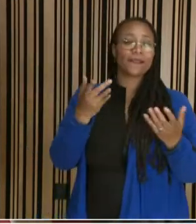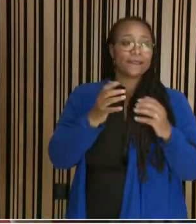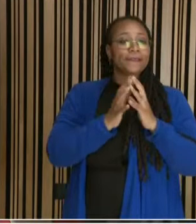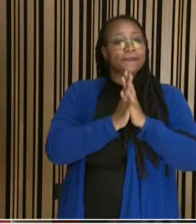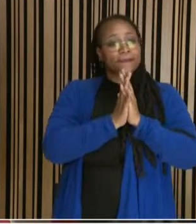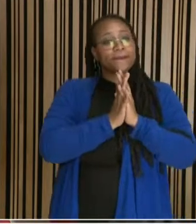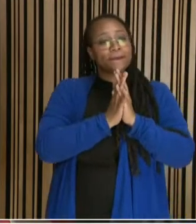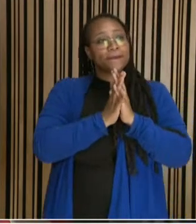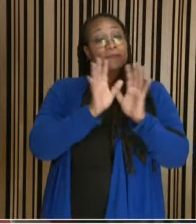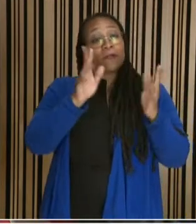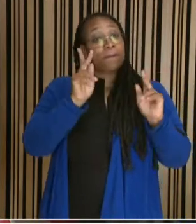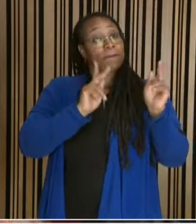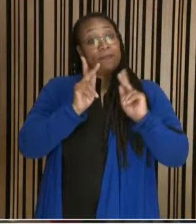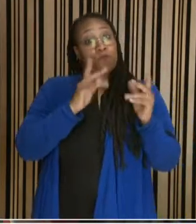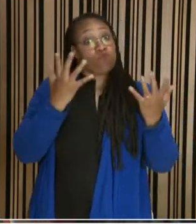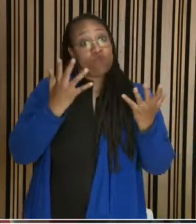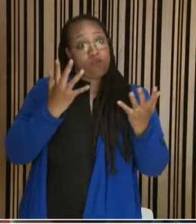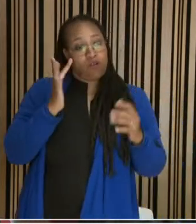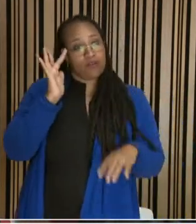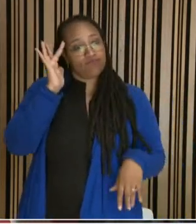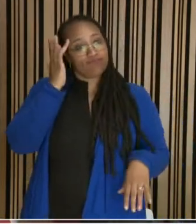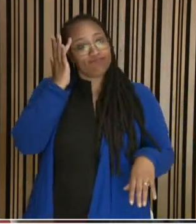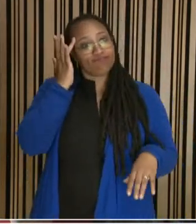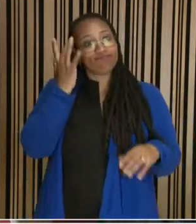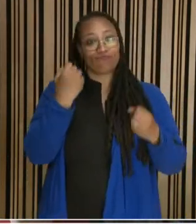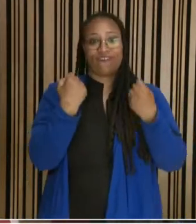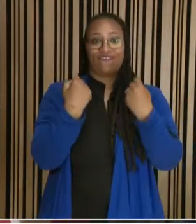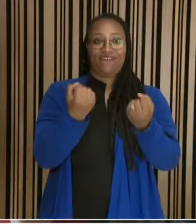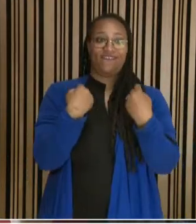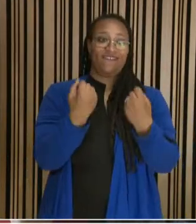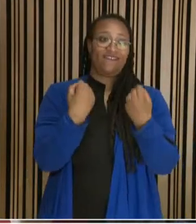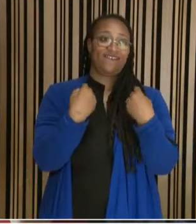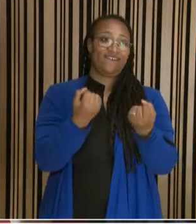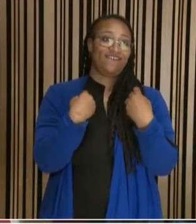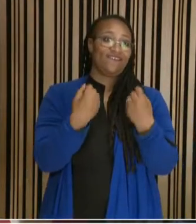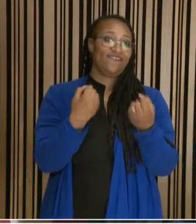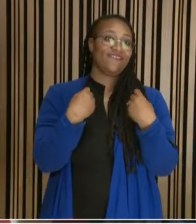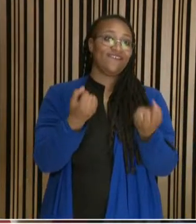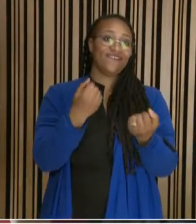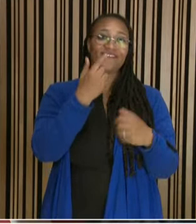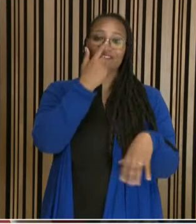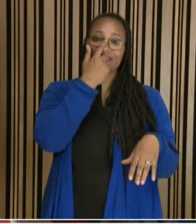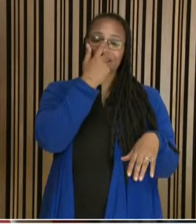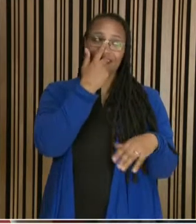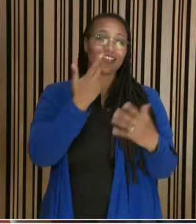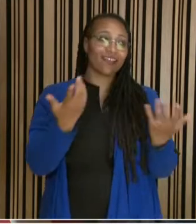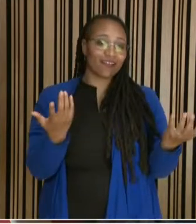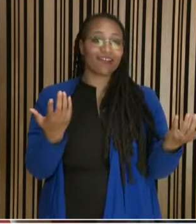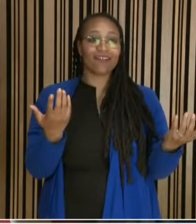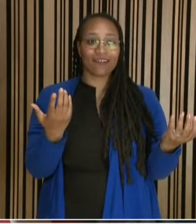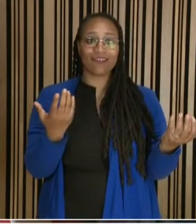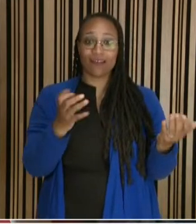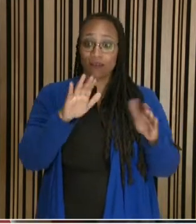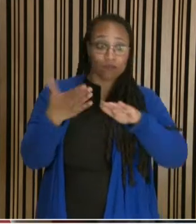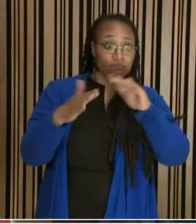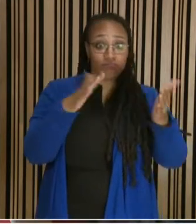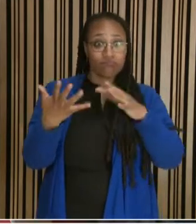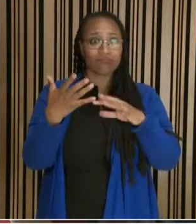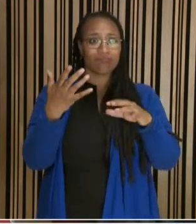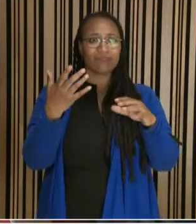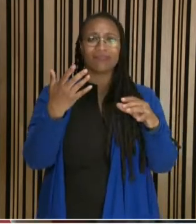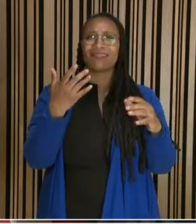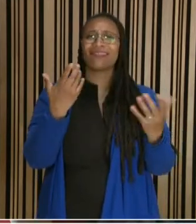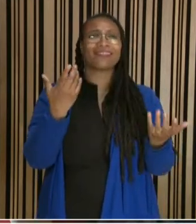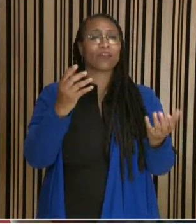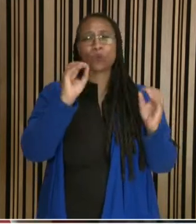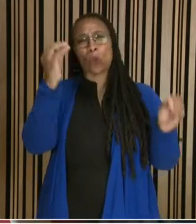reckless driving and people needlessly dying on our streets. I also hear that, Bowser, you got to do more for